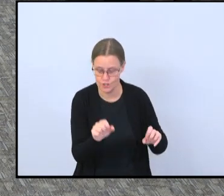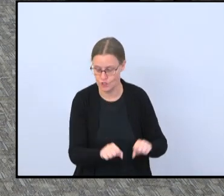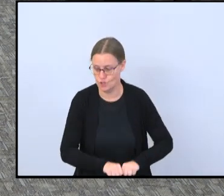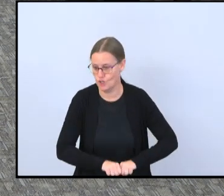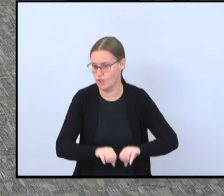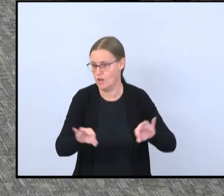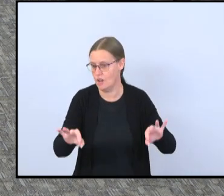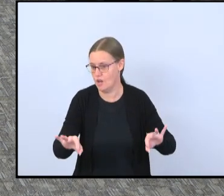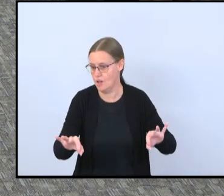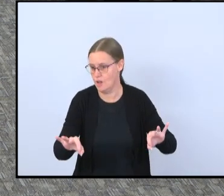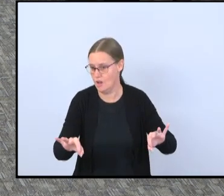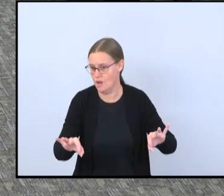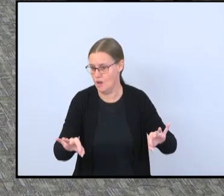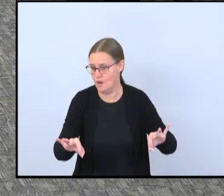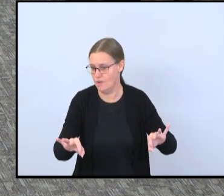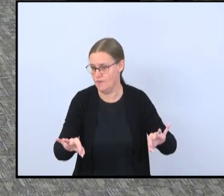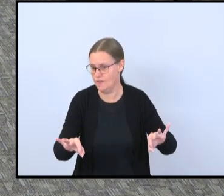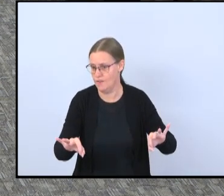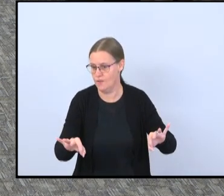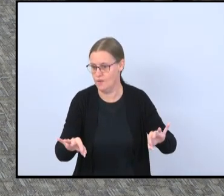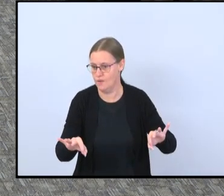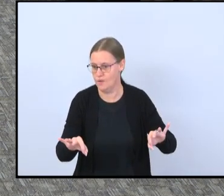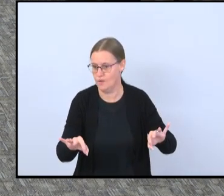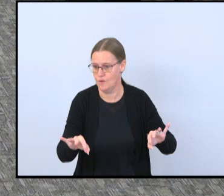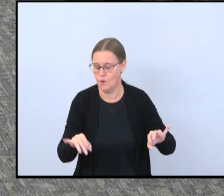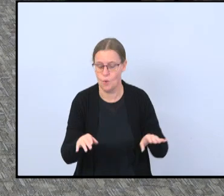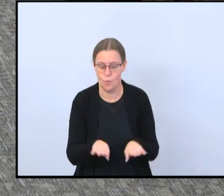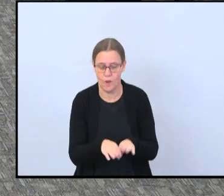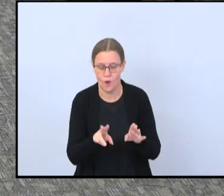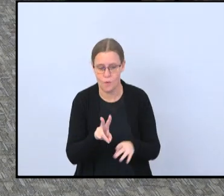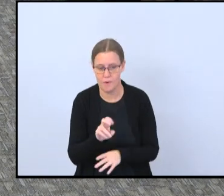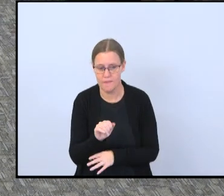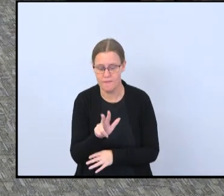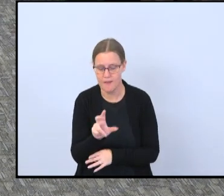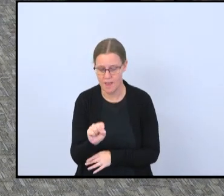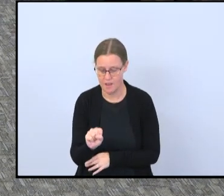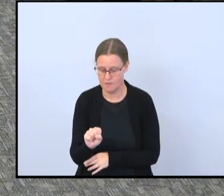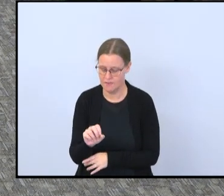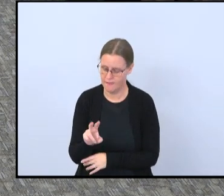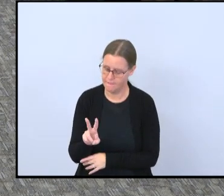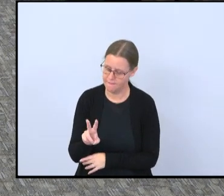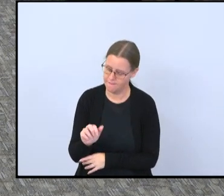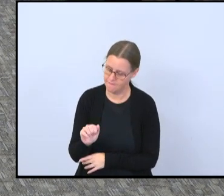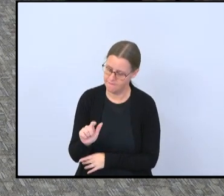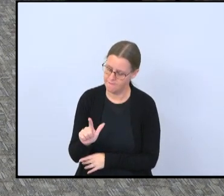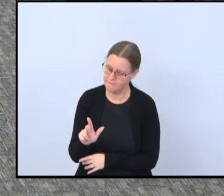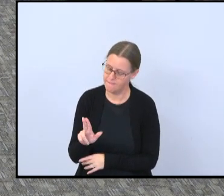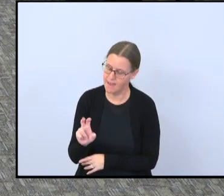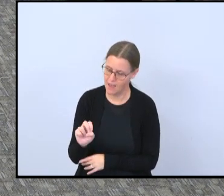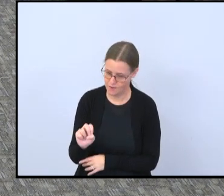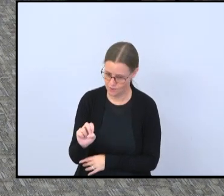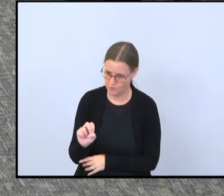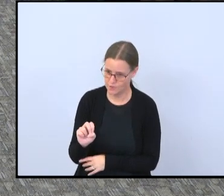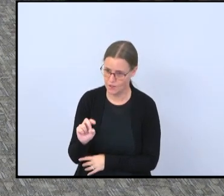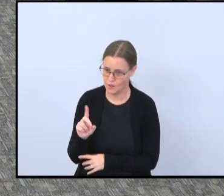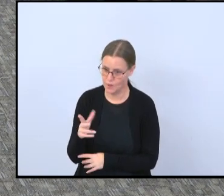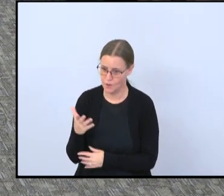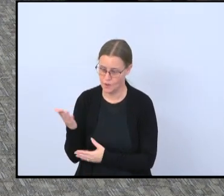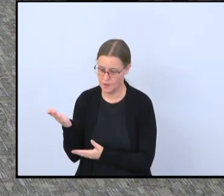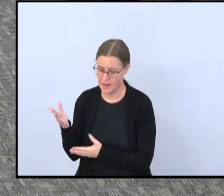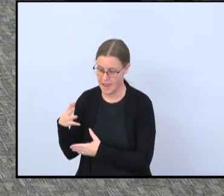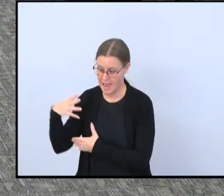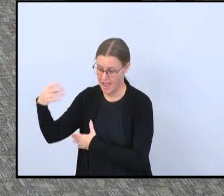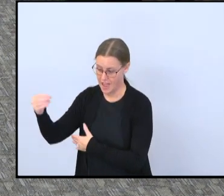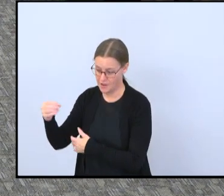let's say, cooling the building, what we do is we open valves from the outside side, we bring outside air, and we start cooling